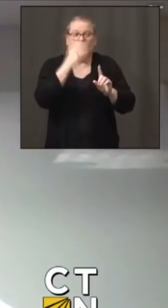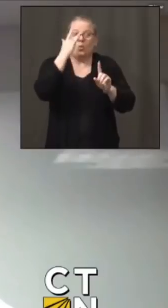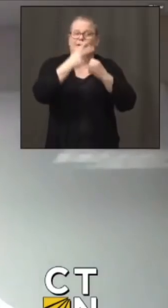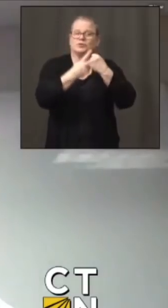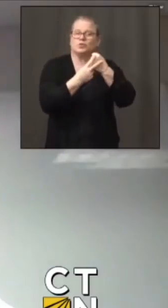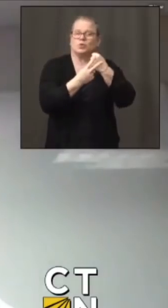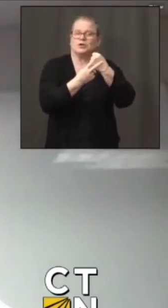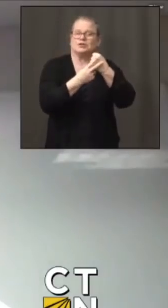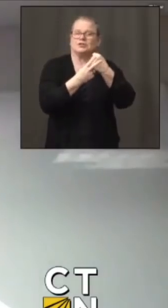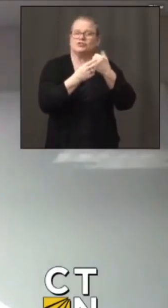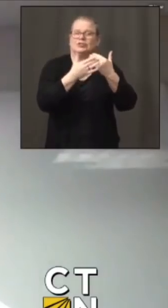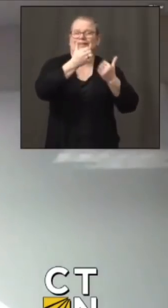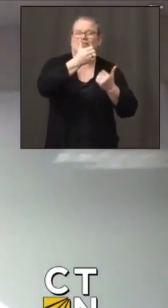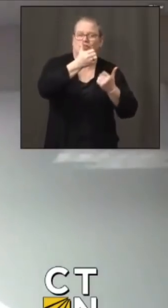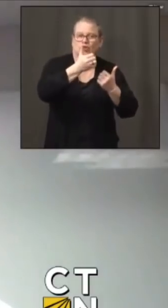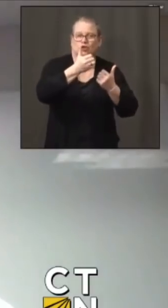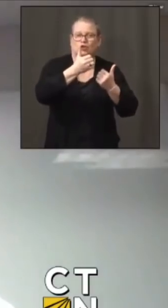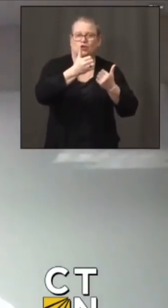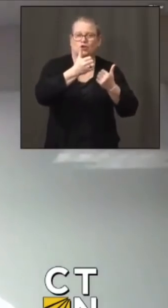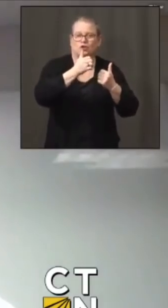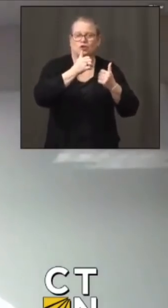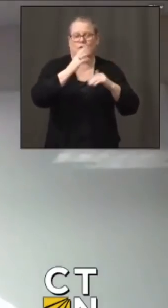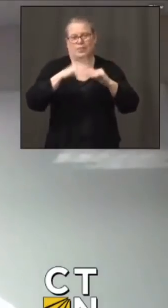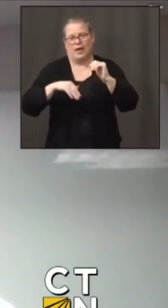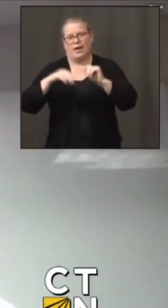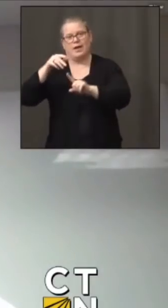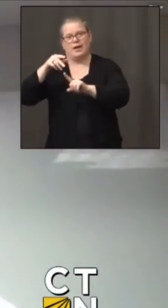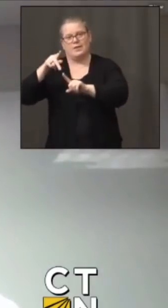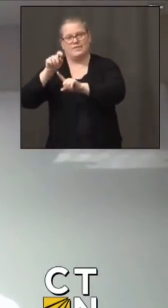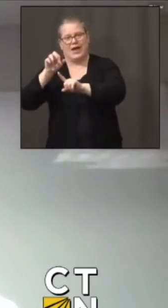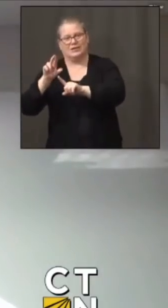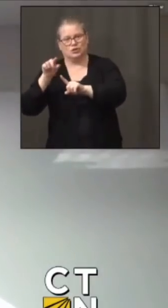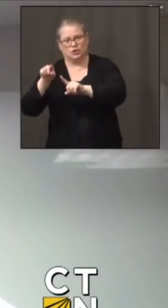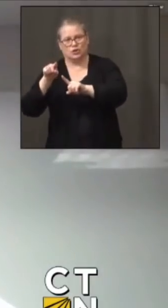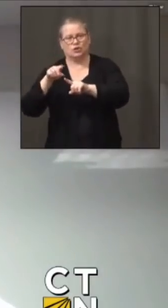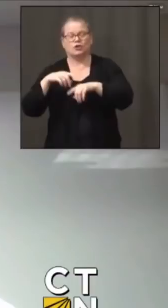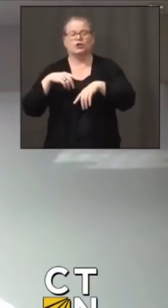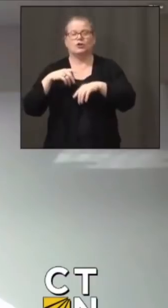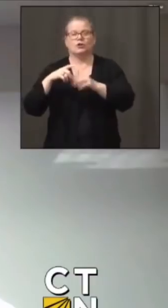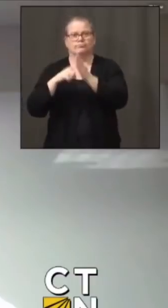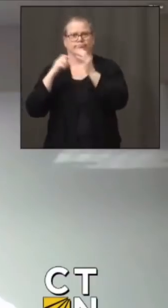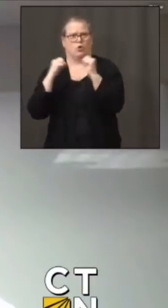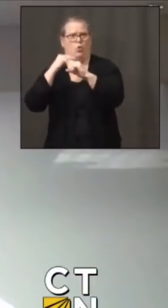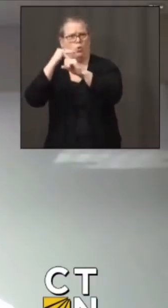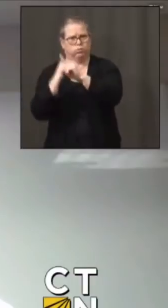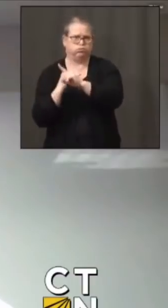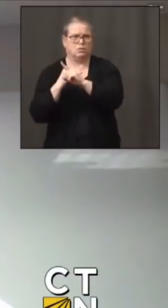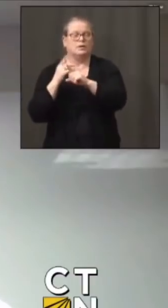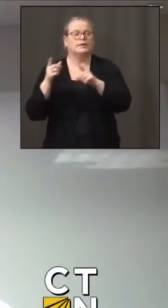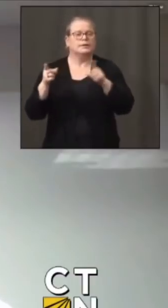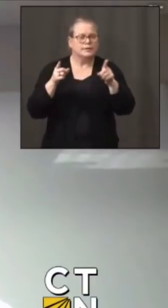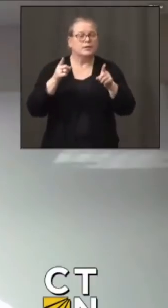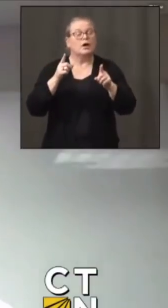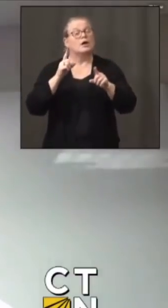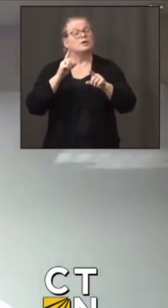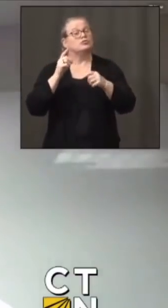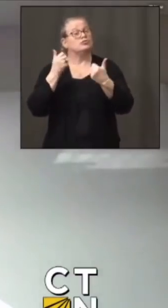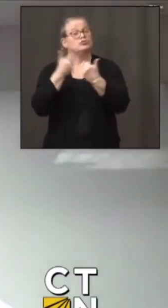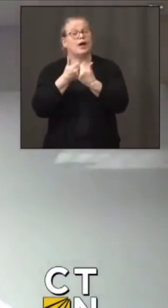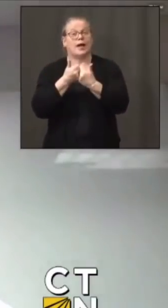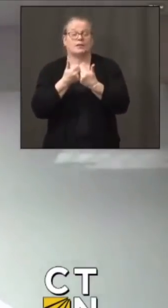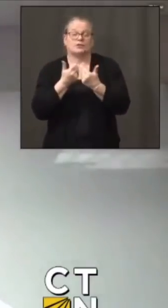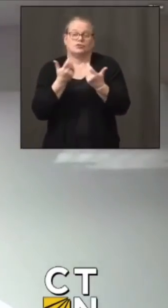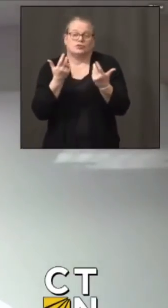storage perspective, it's easier to store per se. But again, one of the challenges that I don't think we have a choice but to get